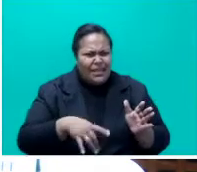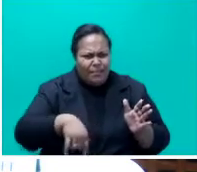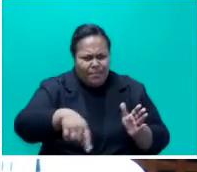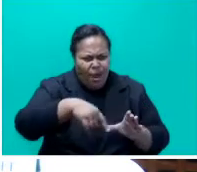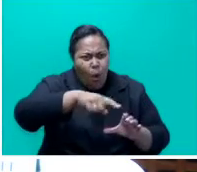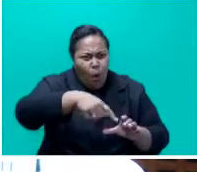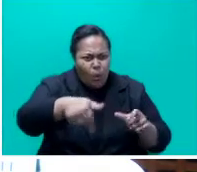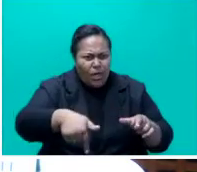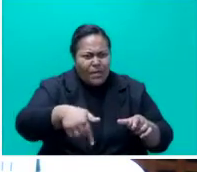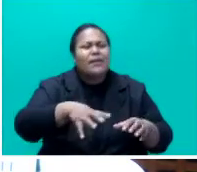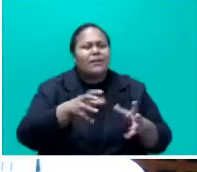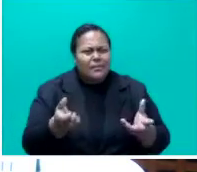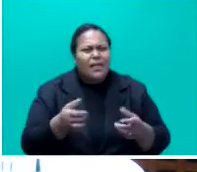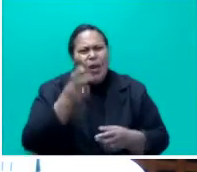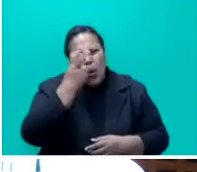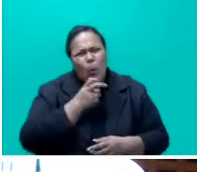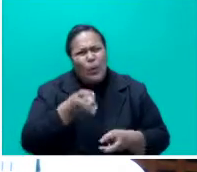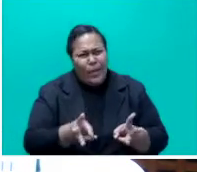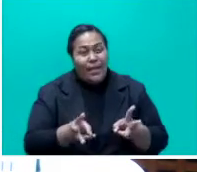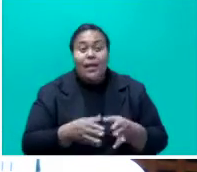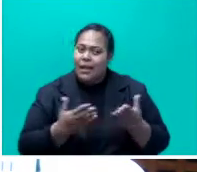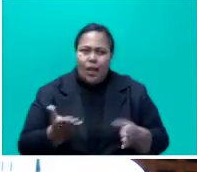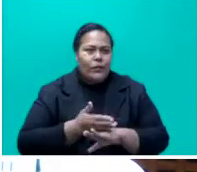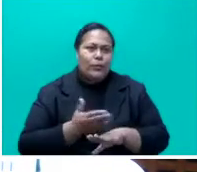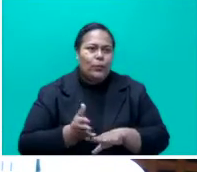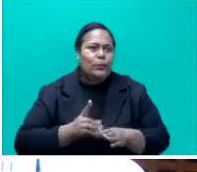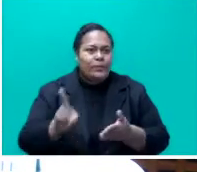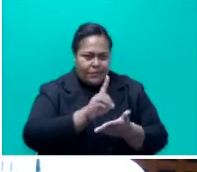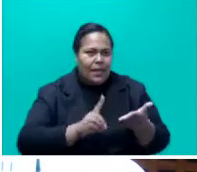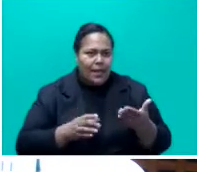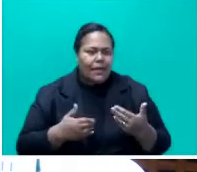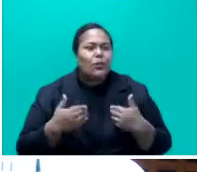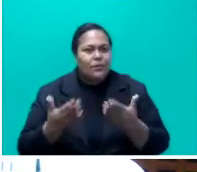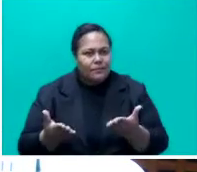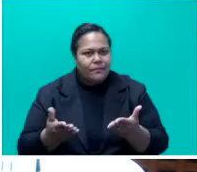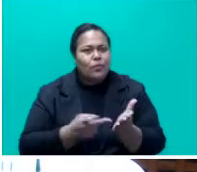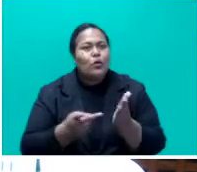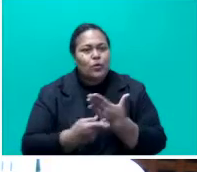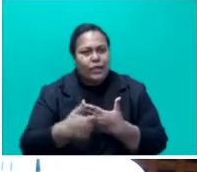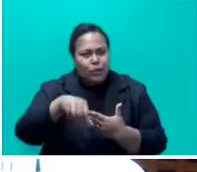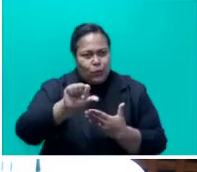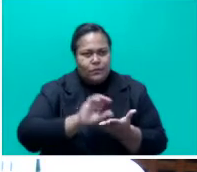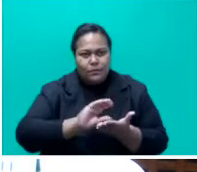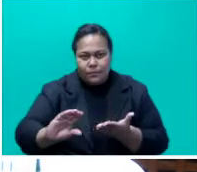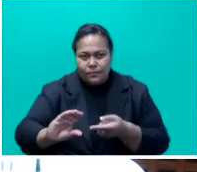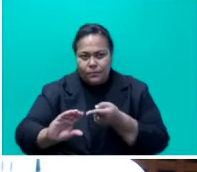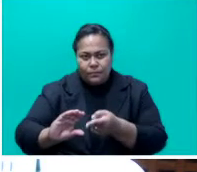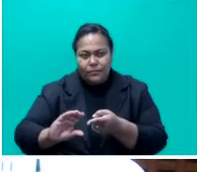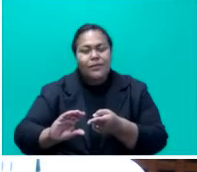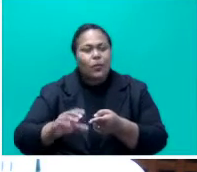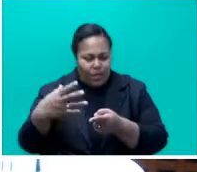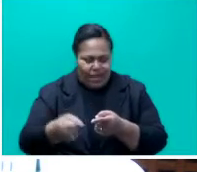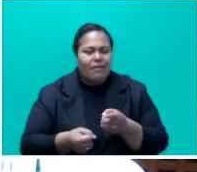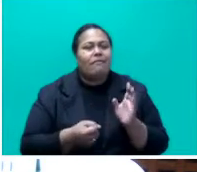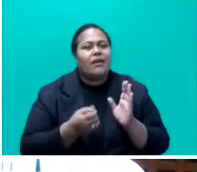Mr. Speaker, sir. There has been a new design that will be used for this project once water is